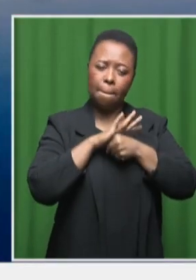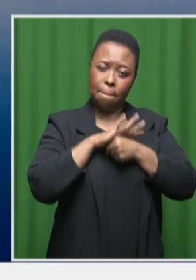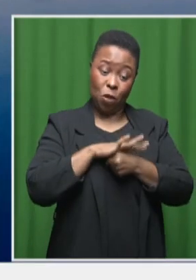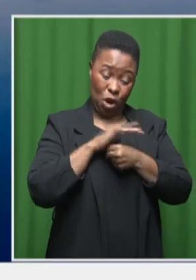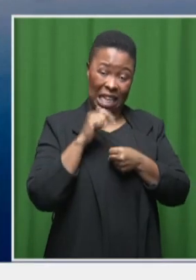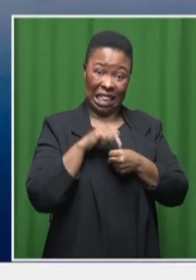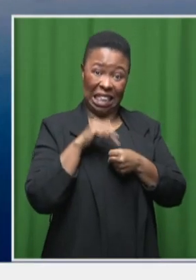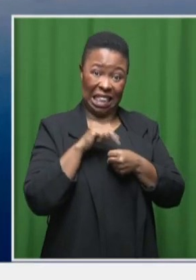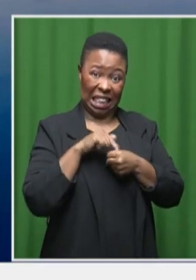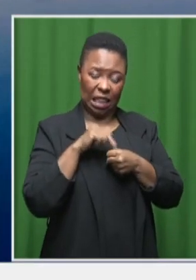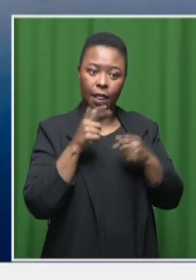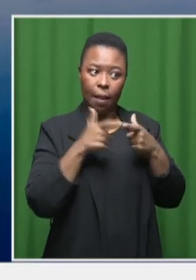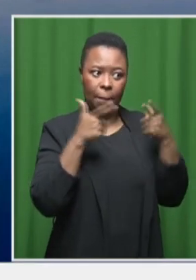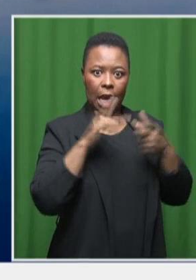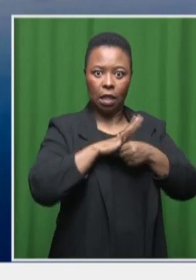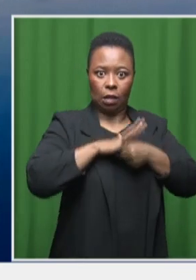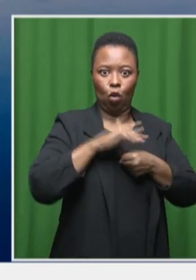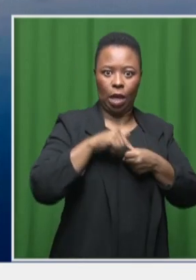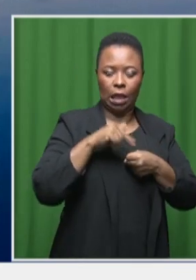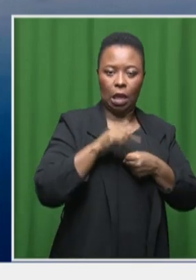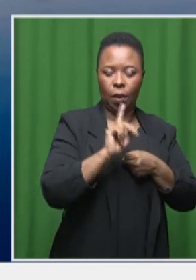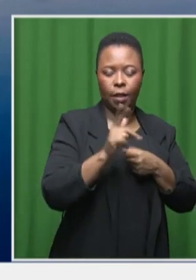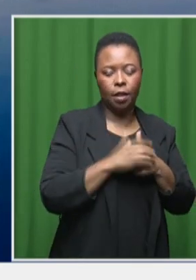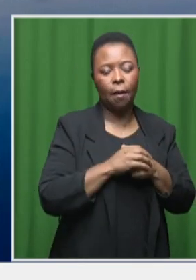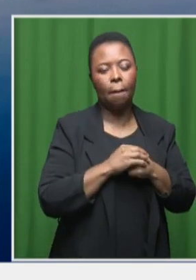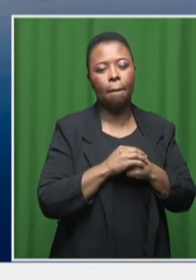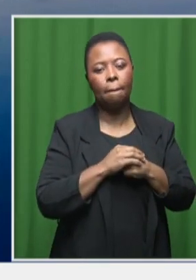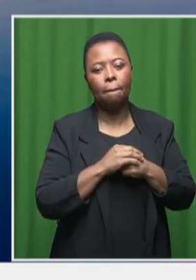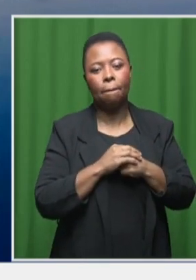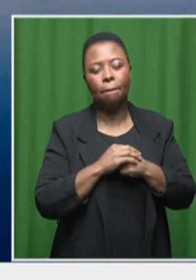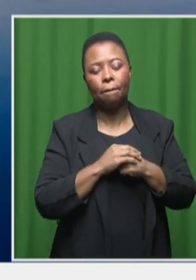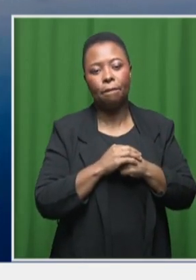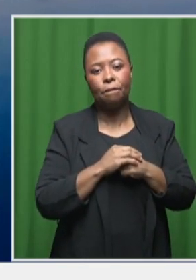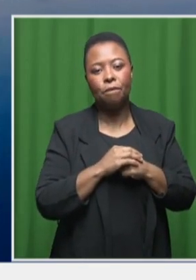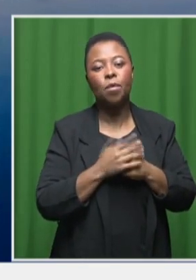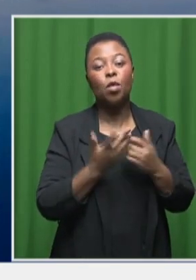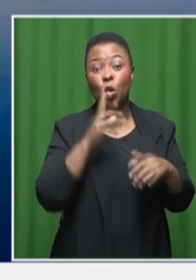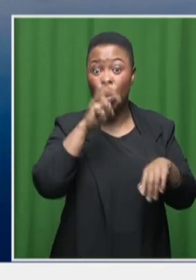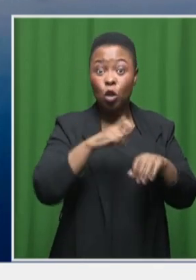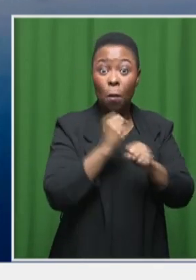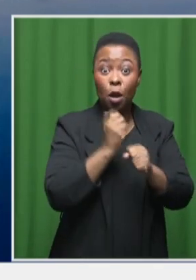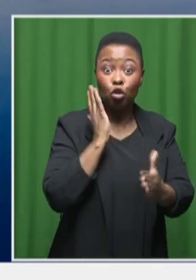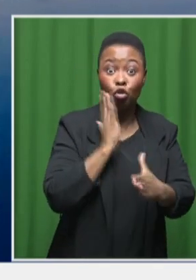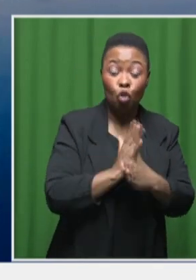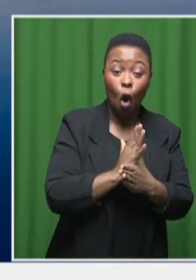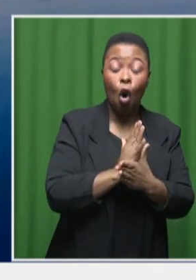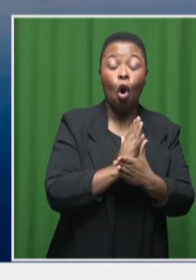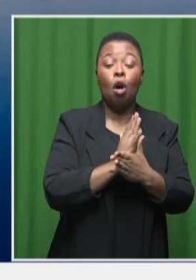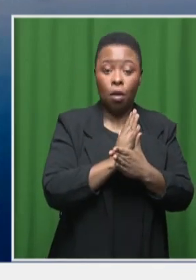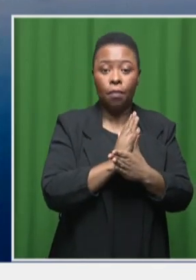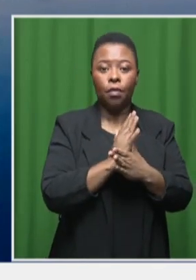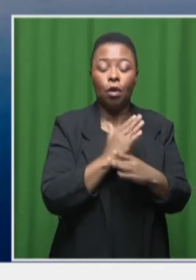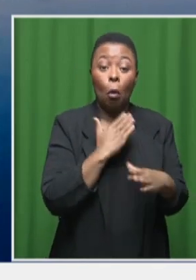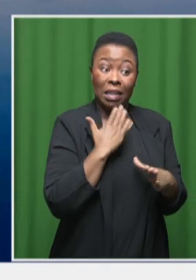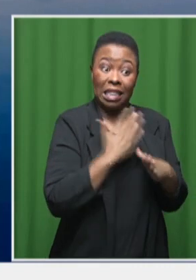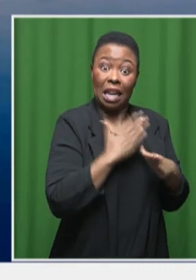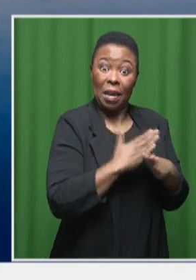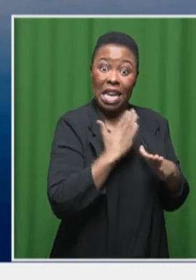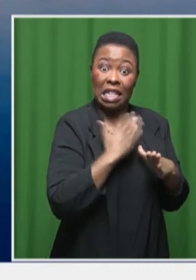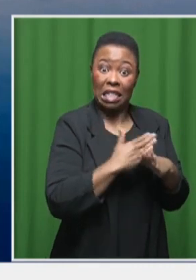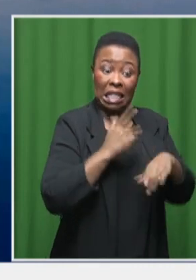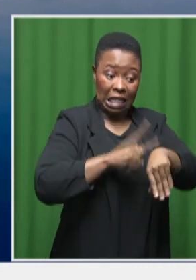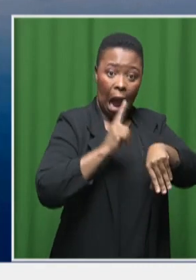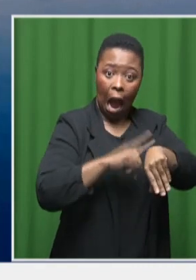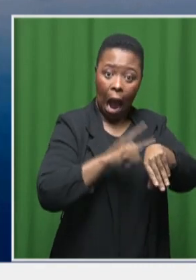the biggest actually, would be the fact that you have to make sure the production is done on time.